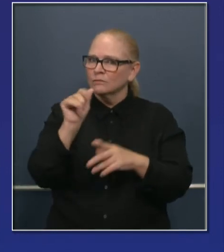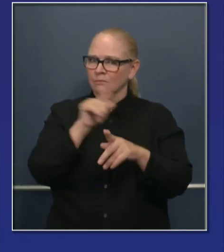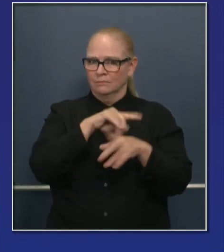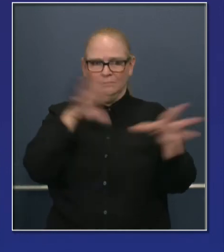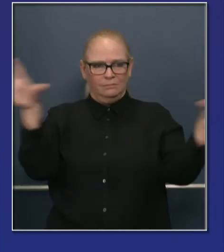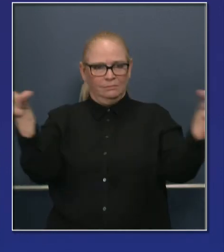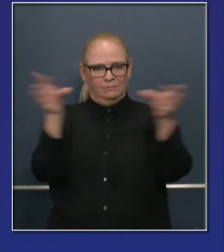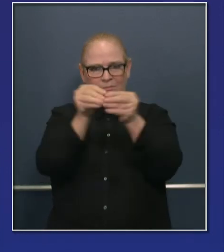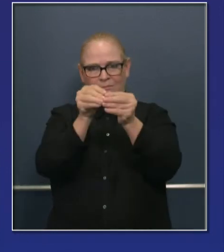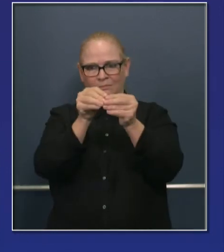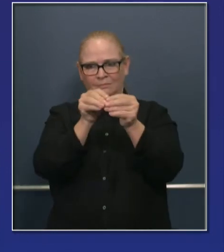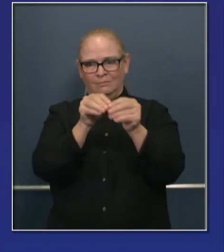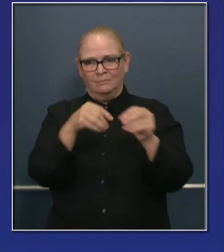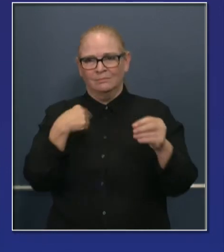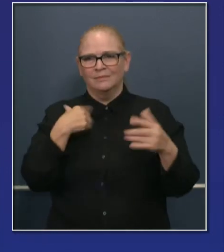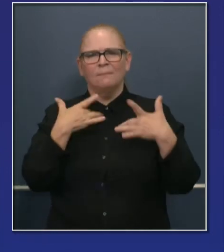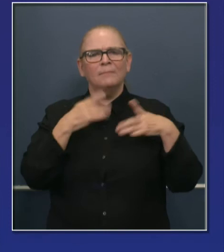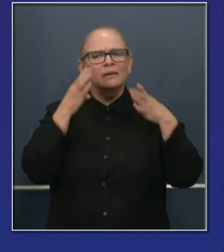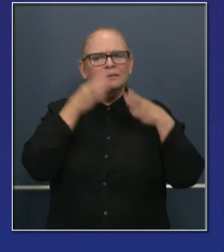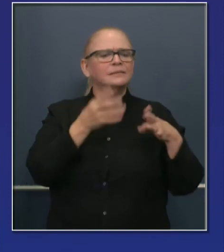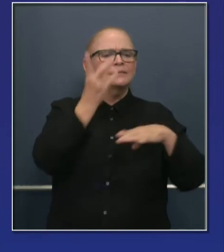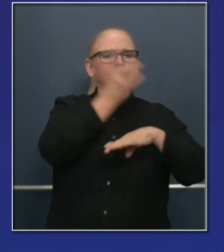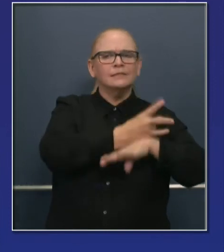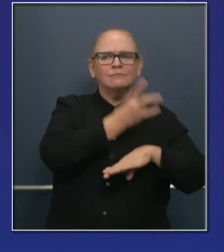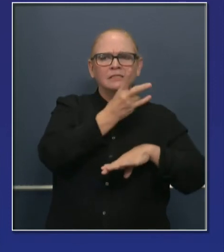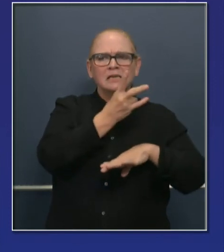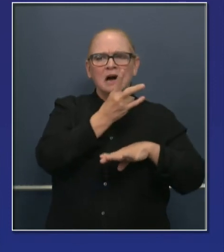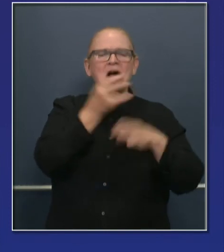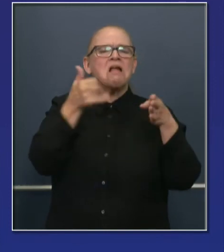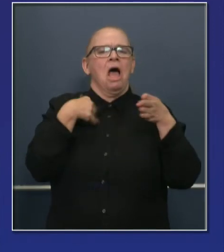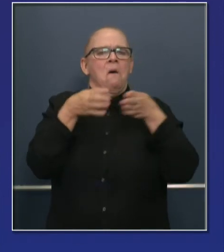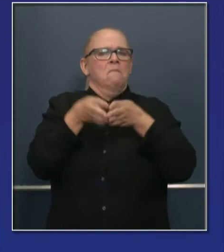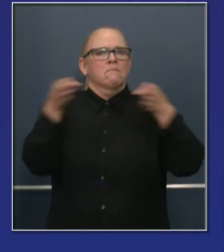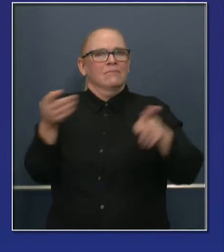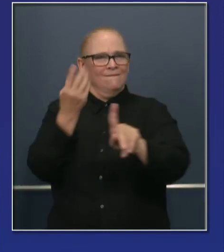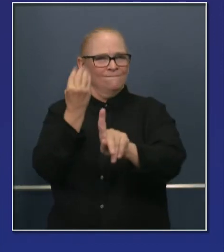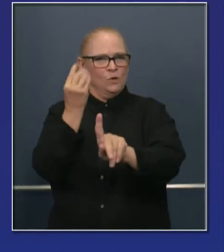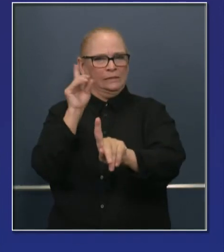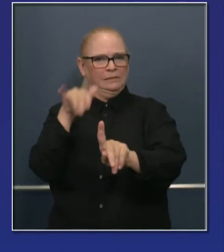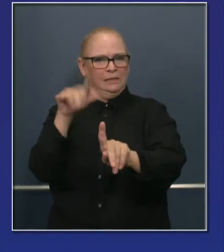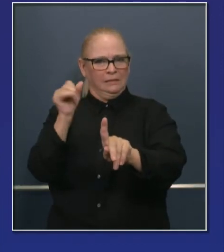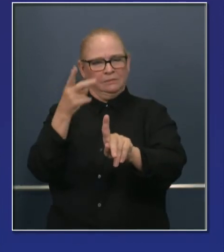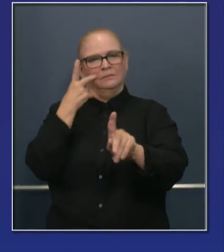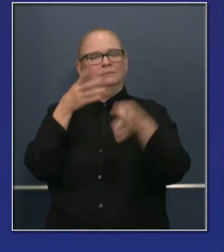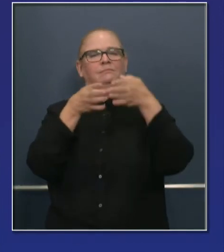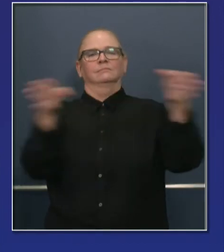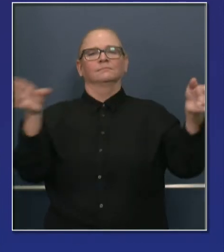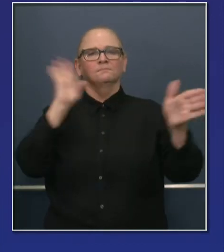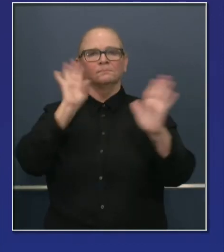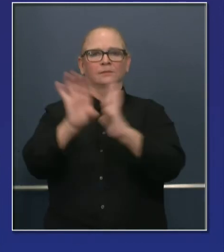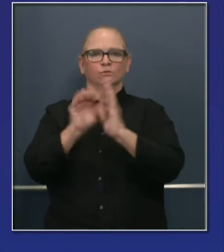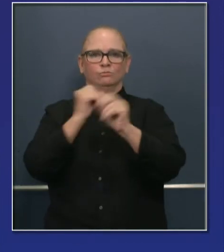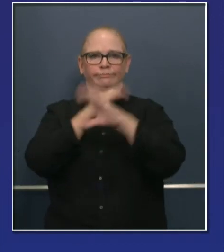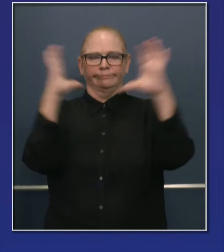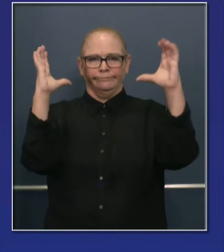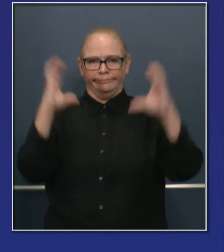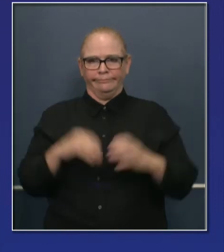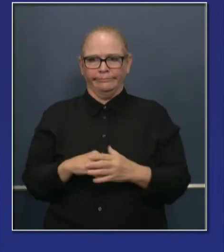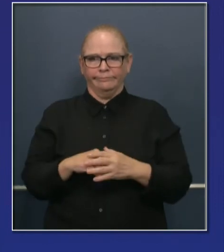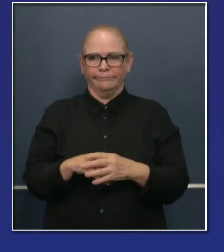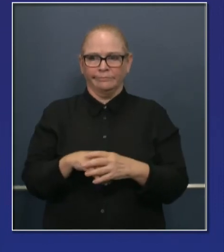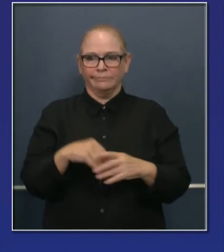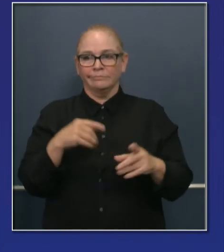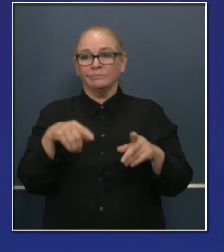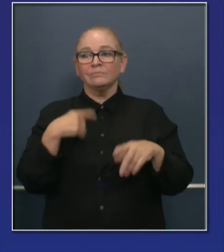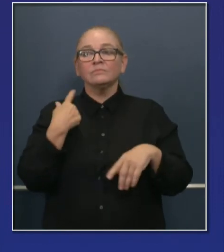7-day positivity rate. That last time I was with you, we made a presentation formally with